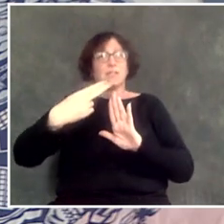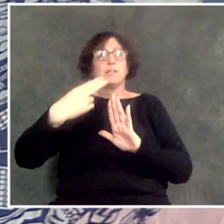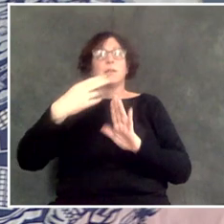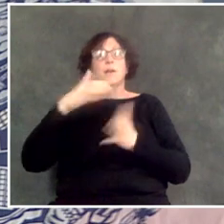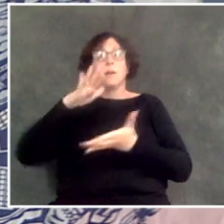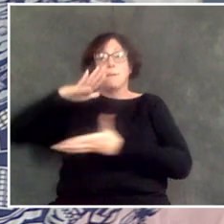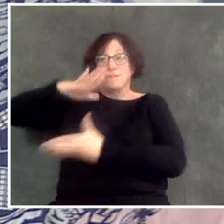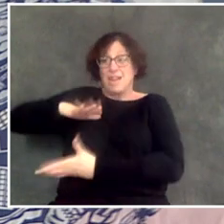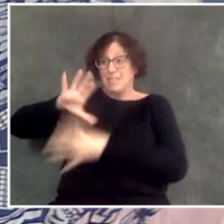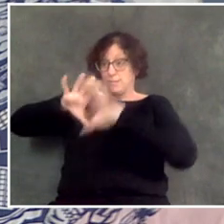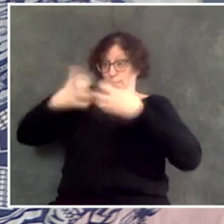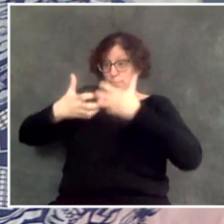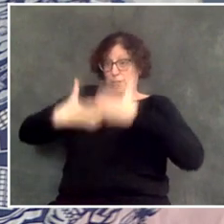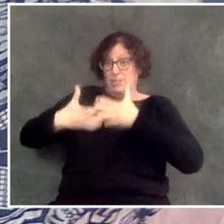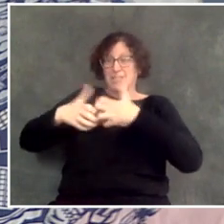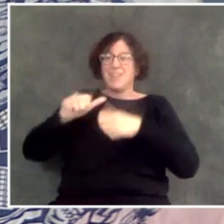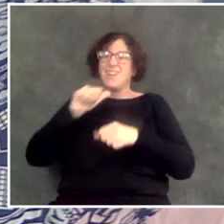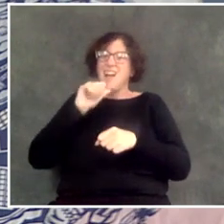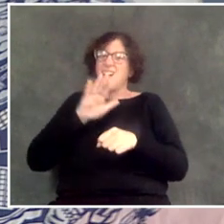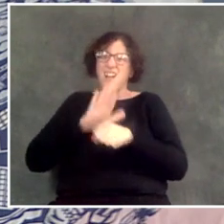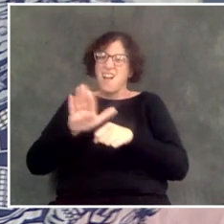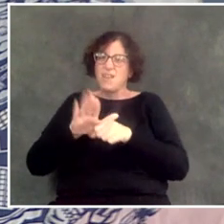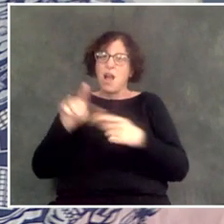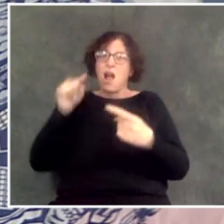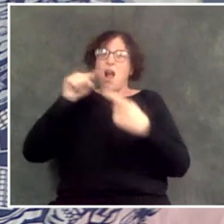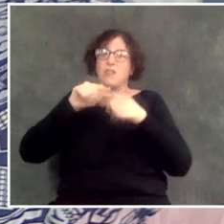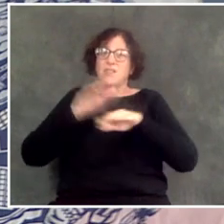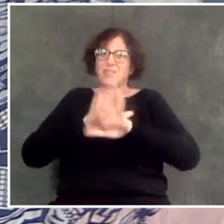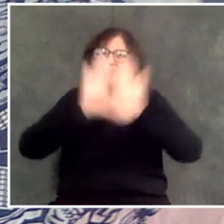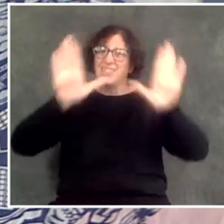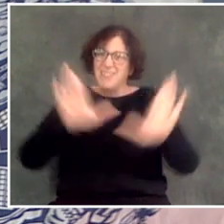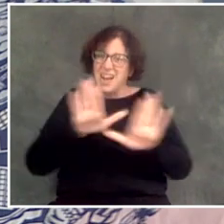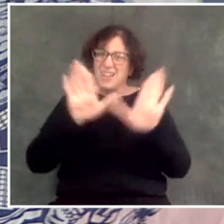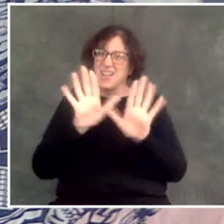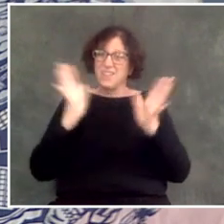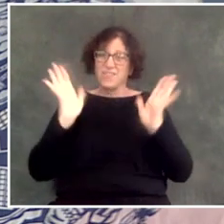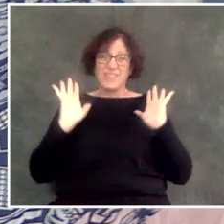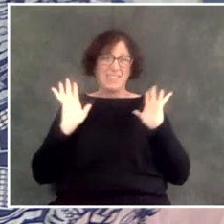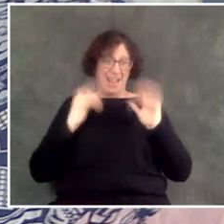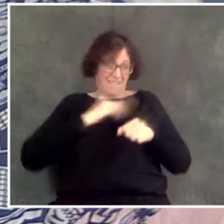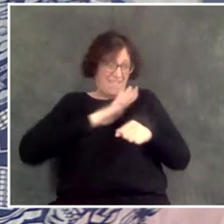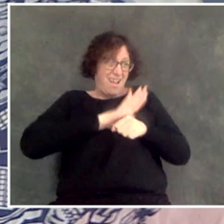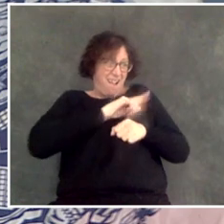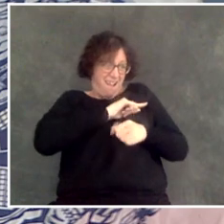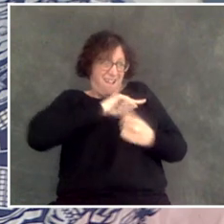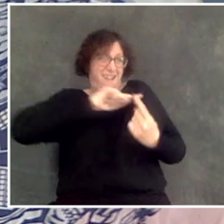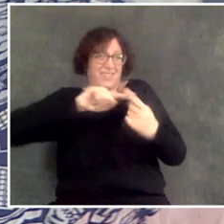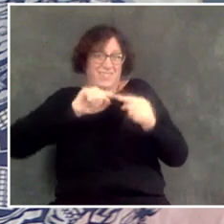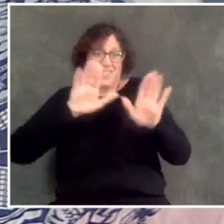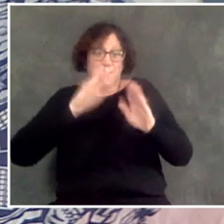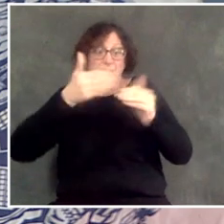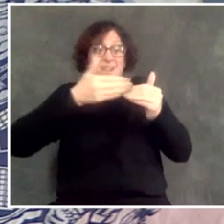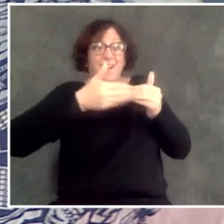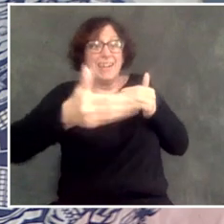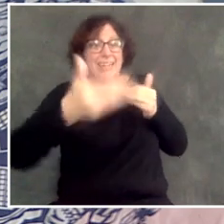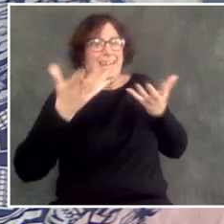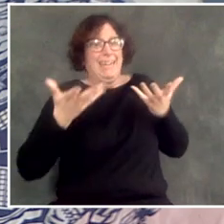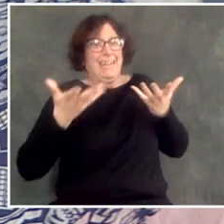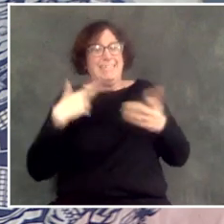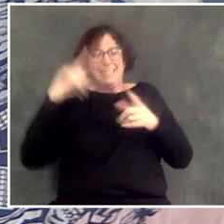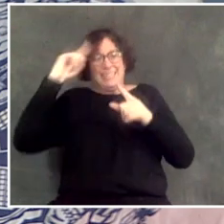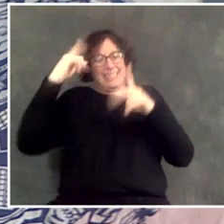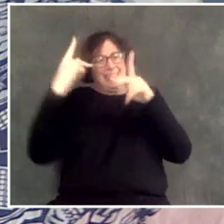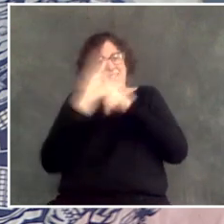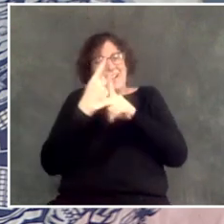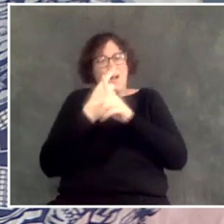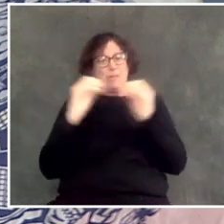of the PPEs we need for next week. We're still trying to round out that supply and make sure we will have absolutely everything we need for next